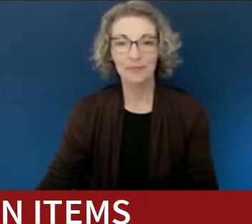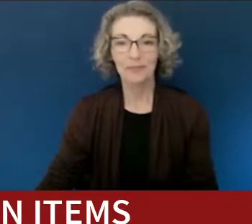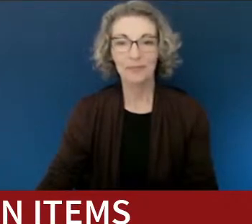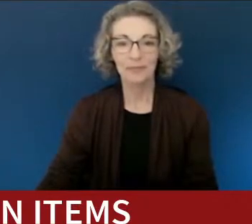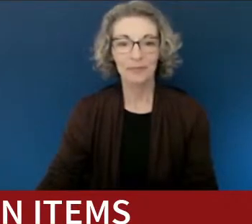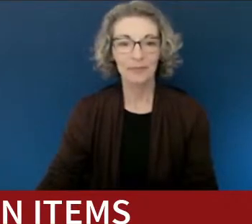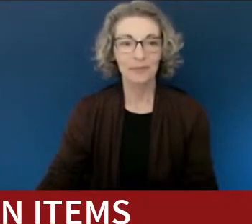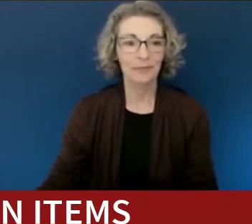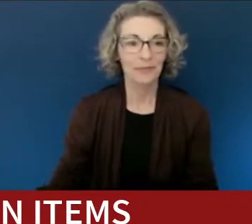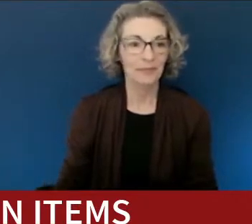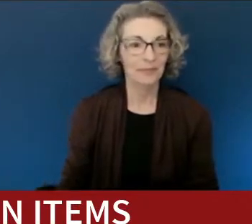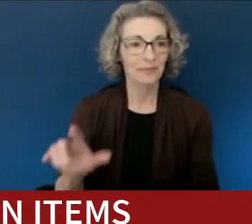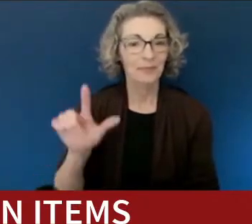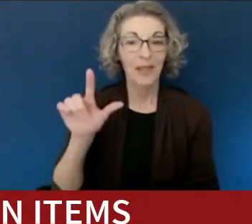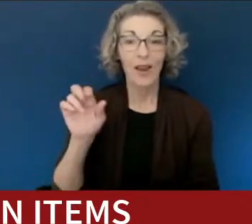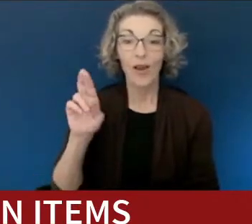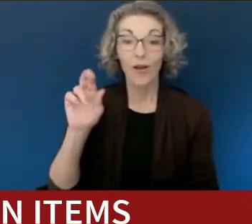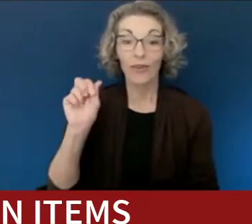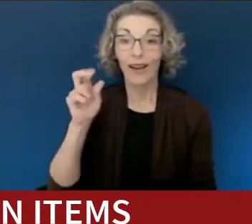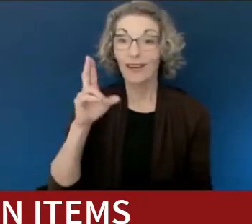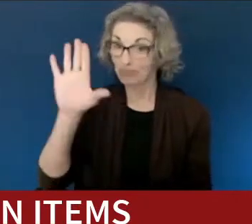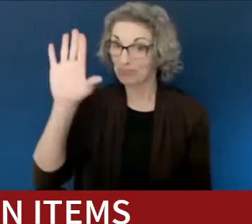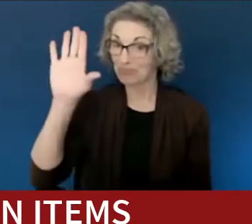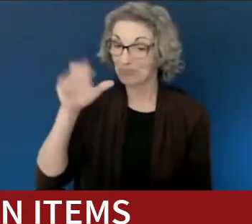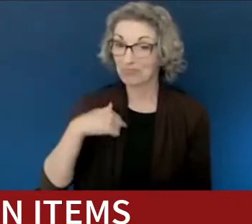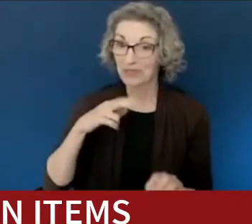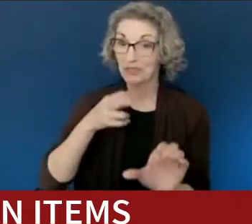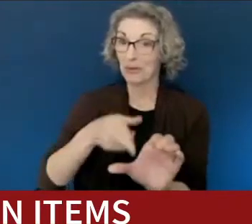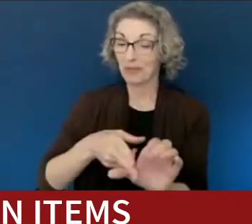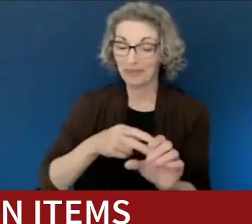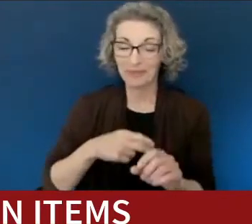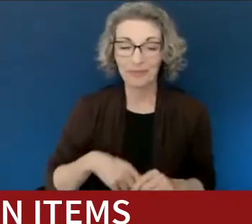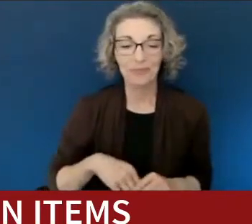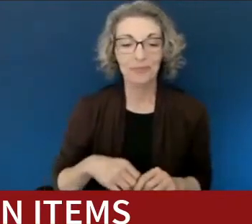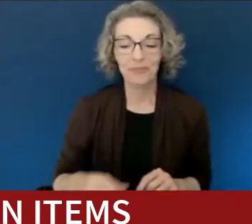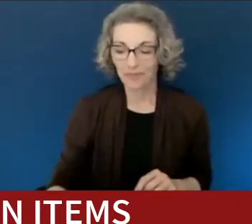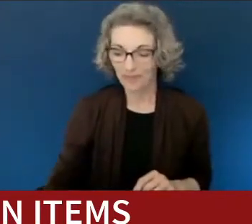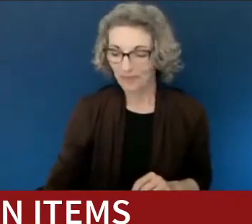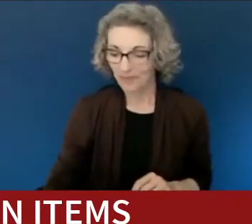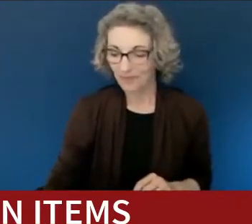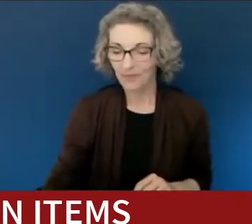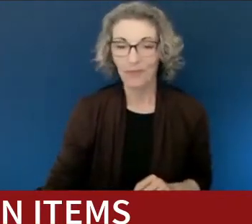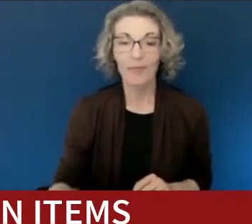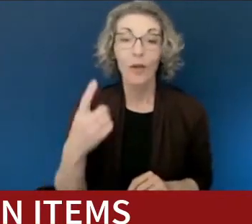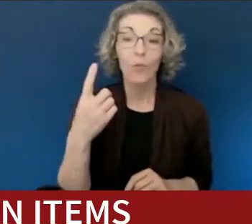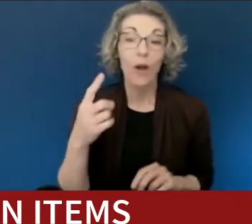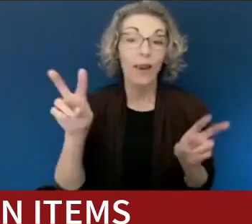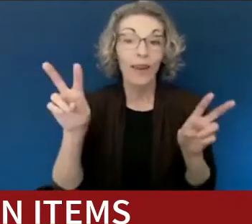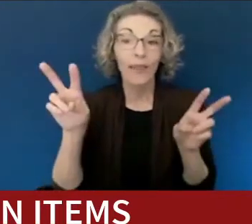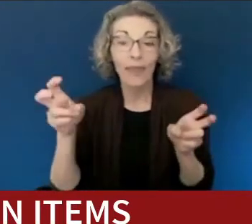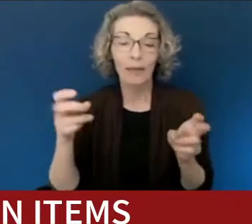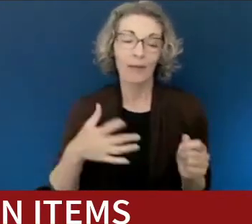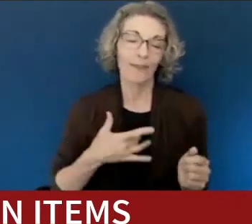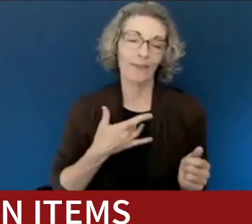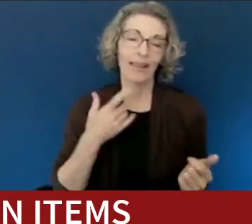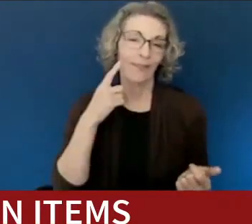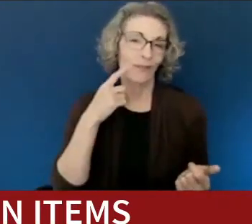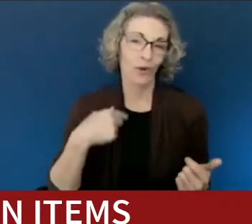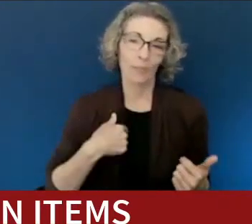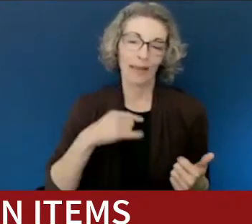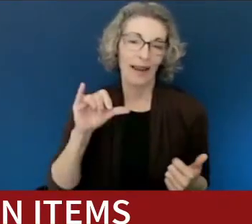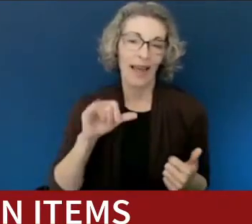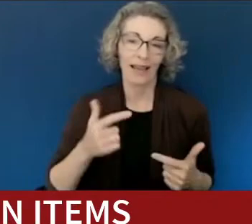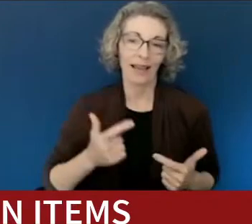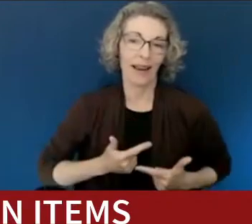I can jump in if you'd like. So one of the themes, it feels like it's just a life theme for me, is